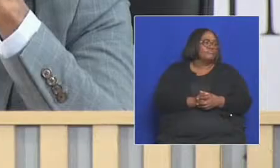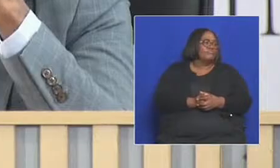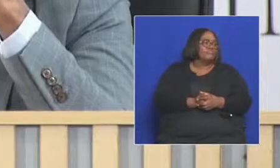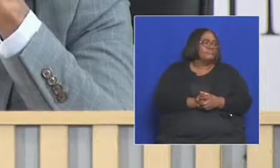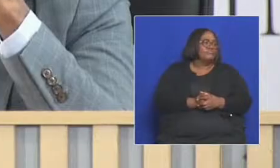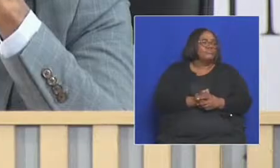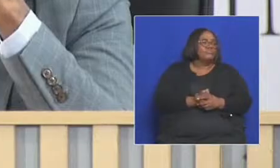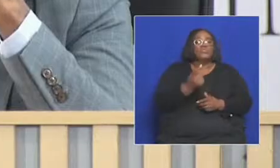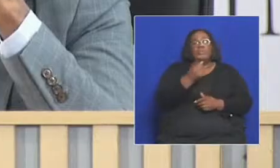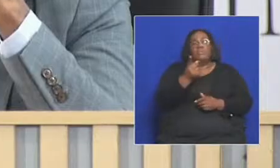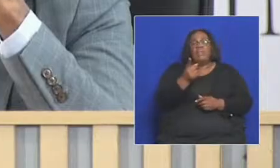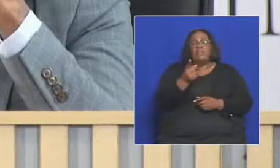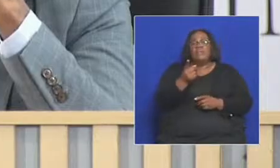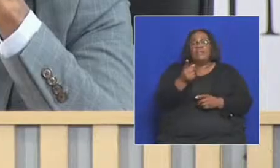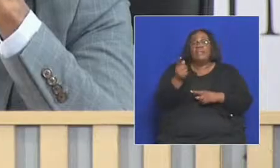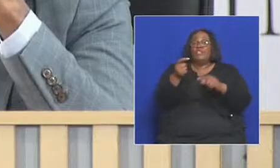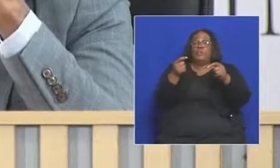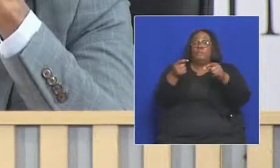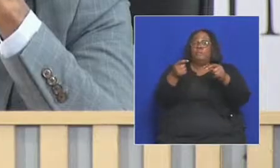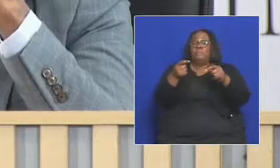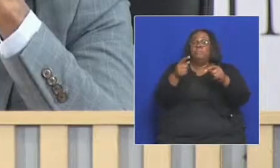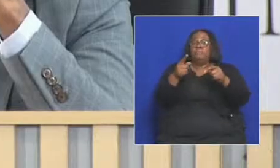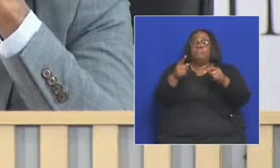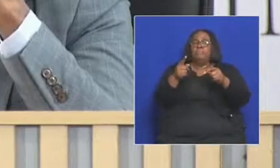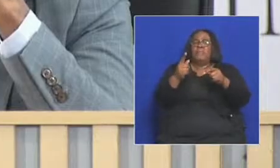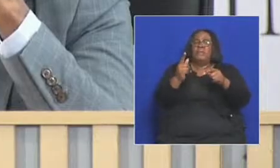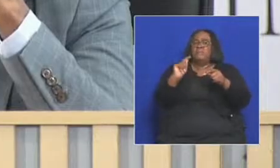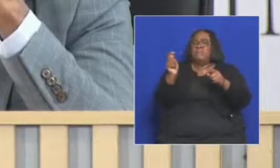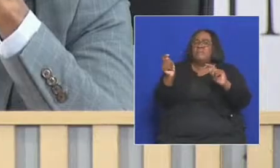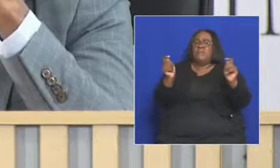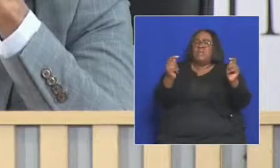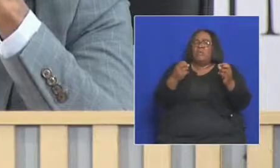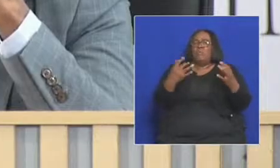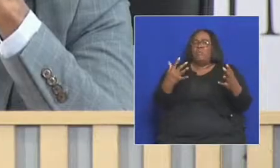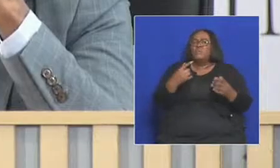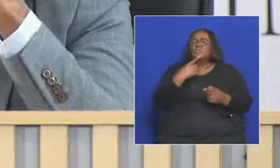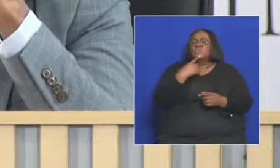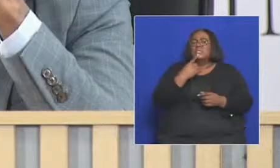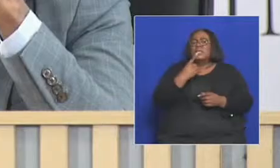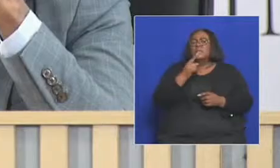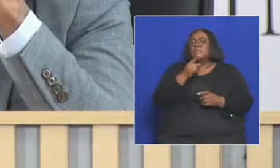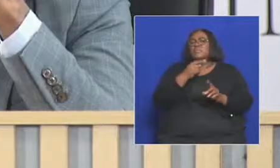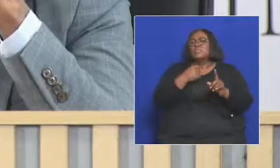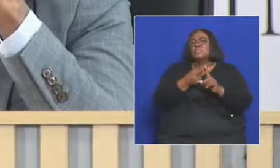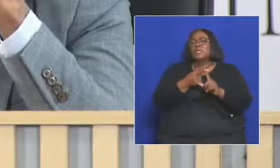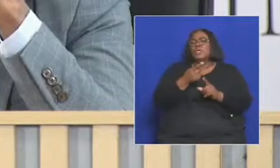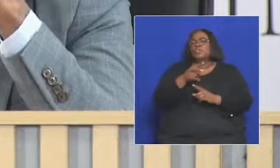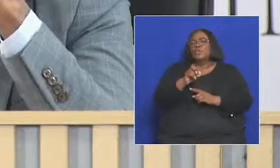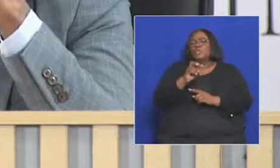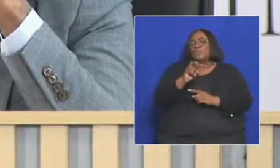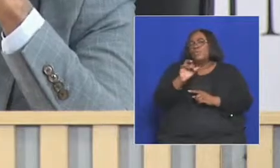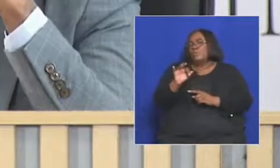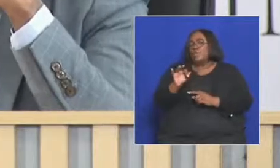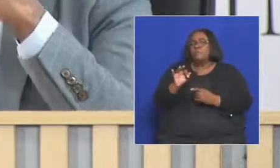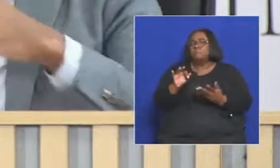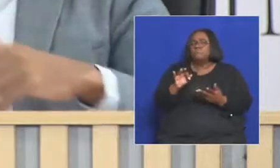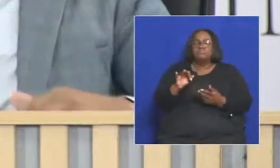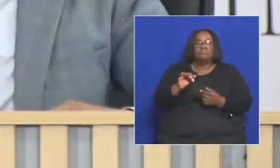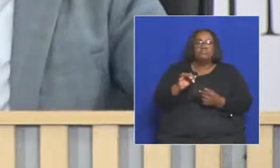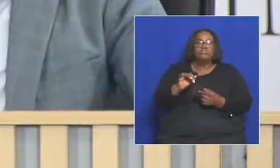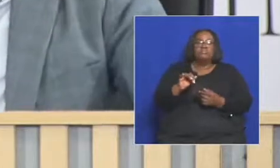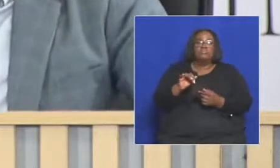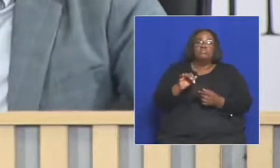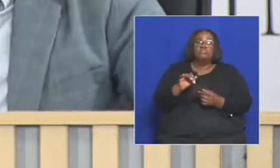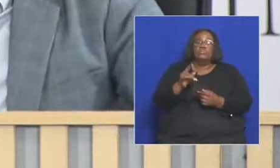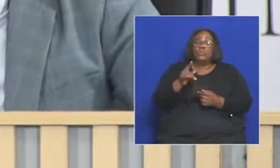When you shut down the fund, you said it was until 2023. What was paid out to both of you by